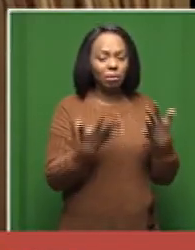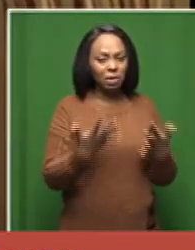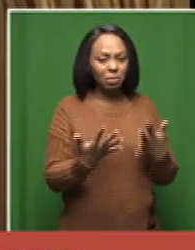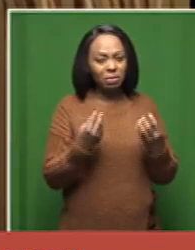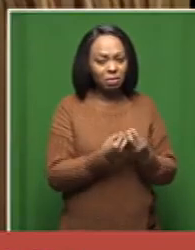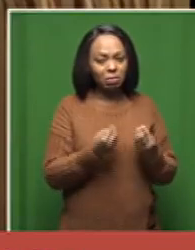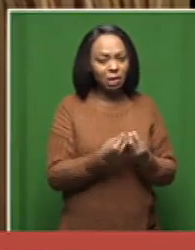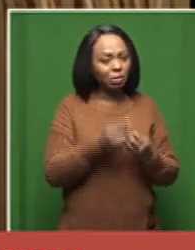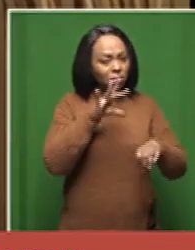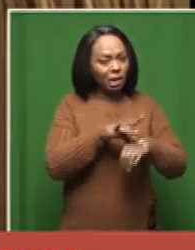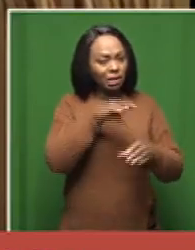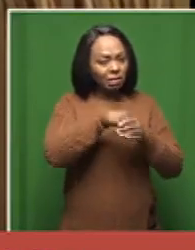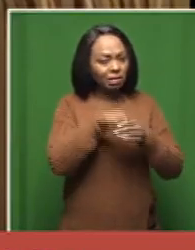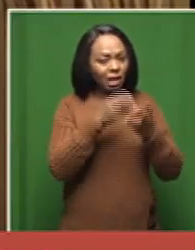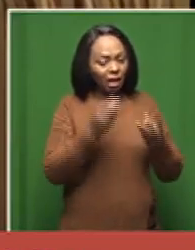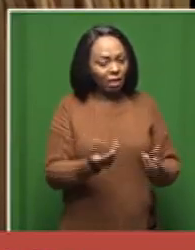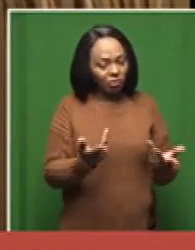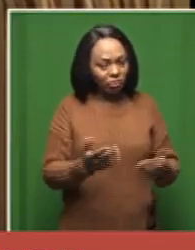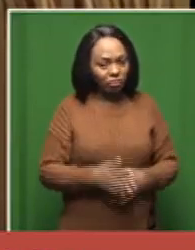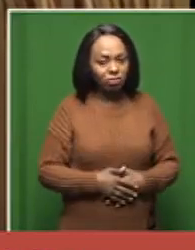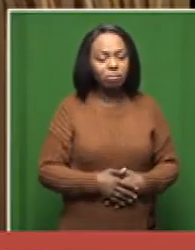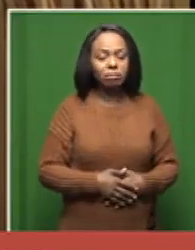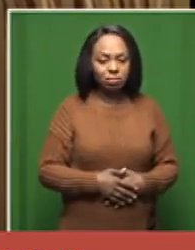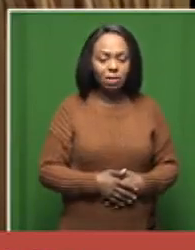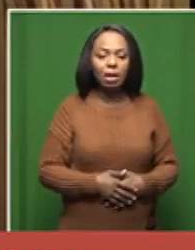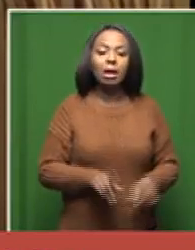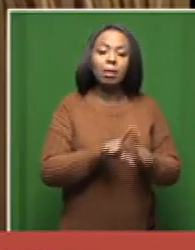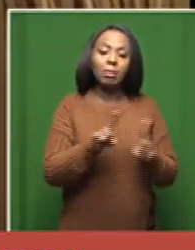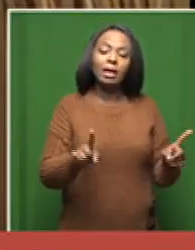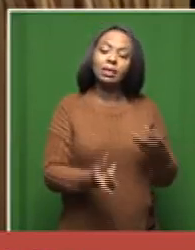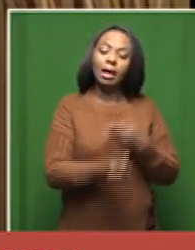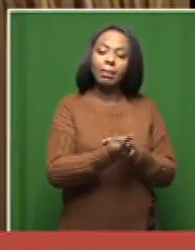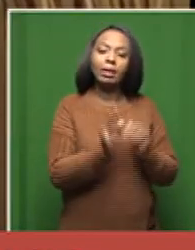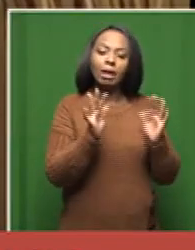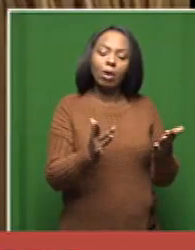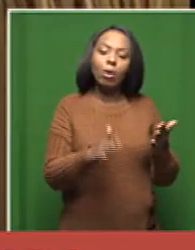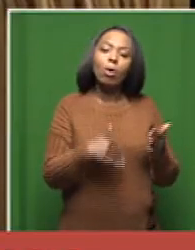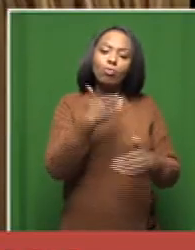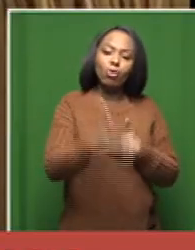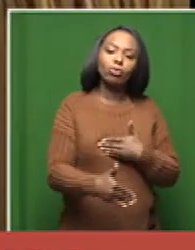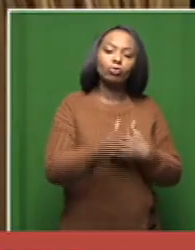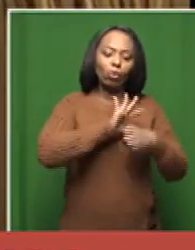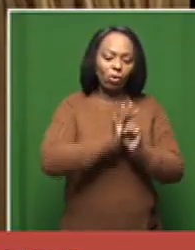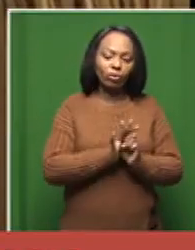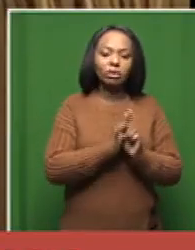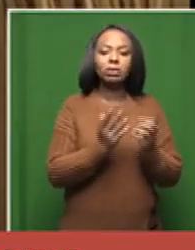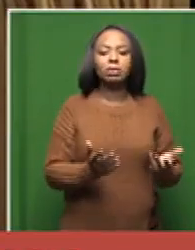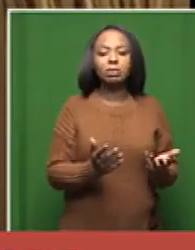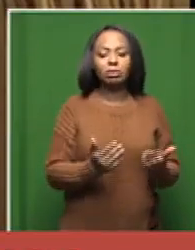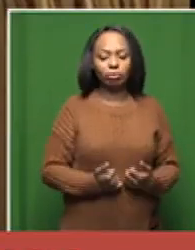well? Is there perhaps bowel obstruction or something else going on? Usually that can happen post-COVID, during COVID, and especially,